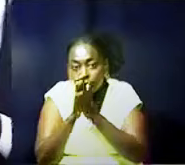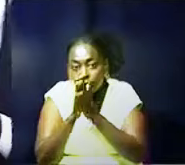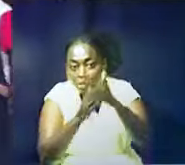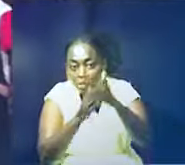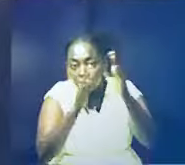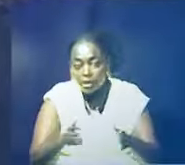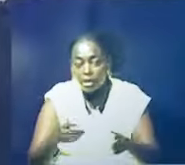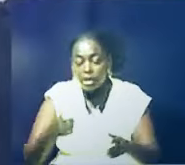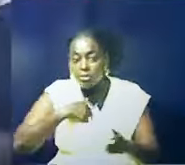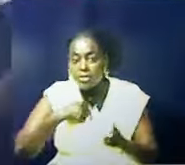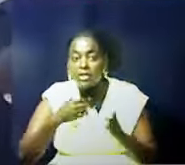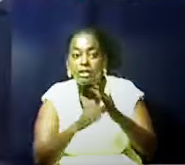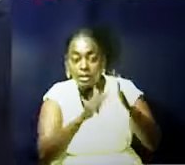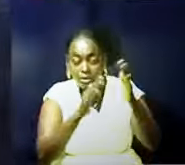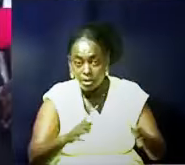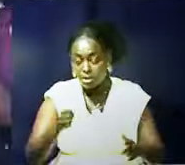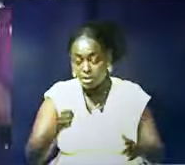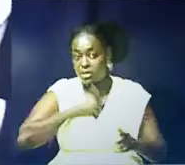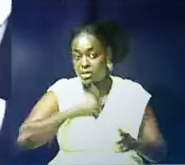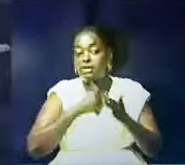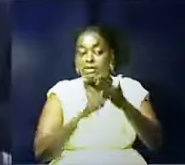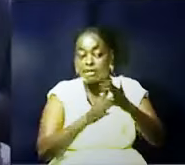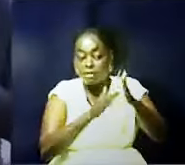myself will come back.